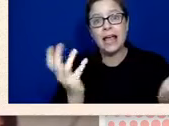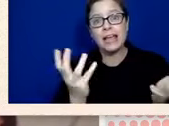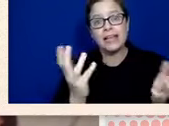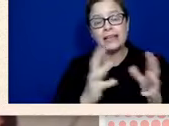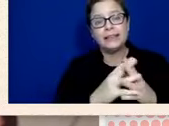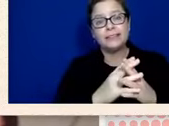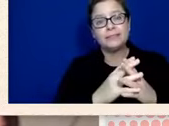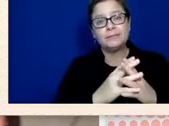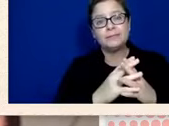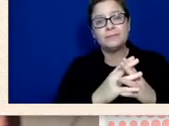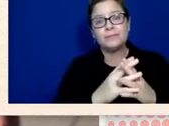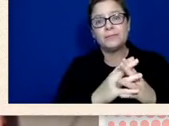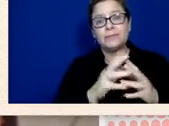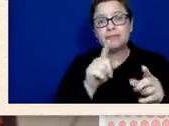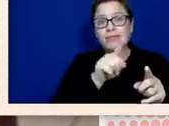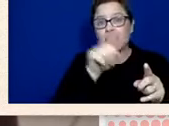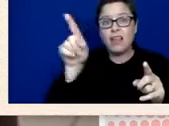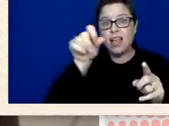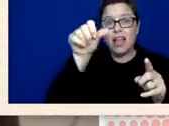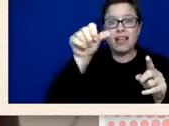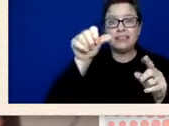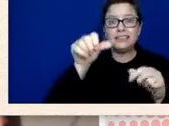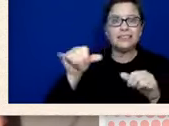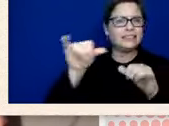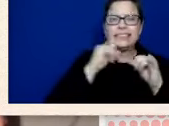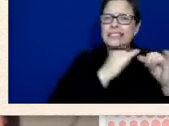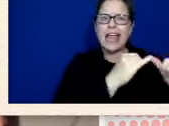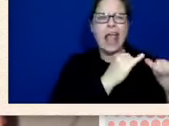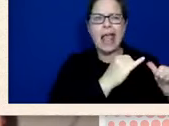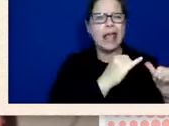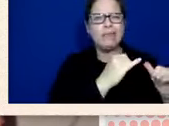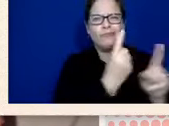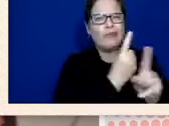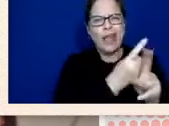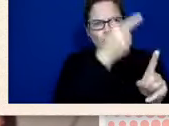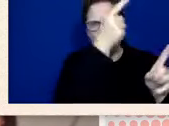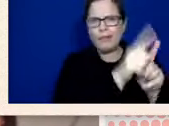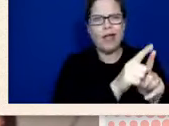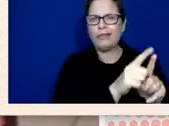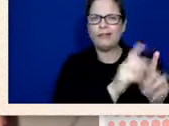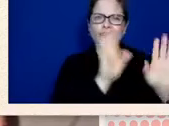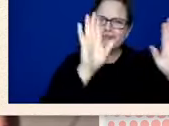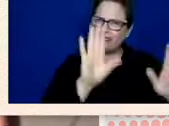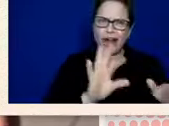It's like any of my other siblings. It was a great relationship. So.